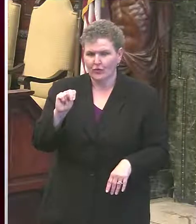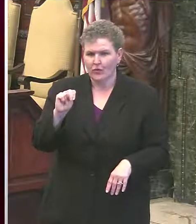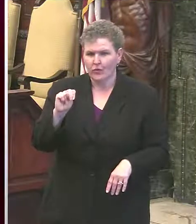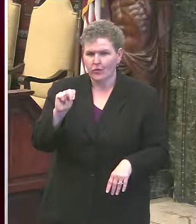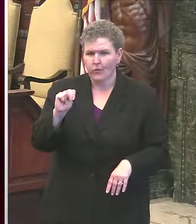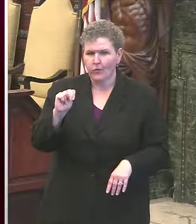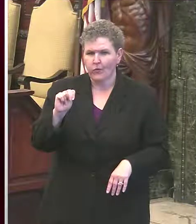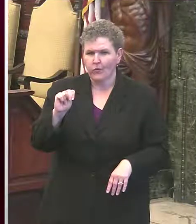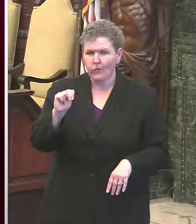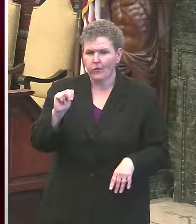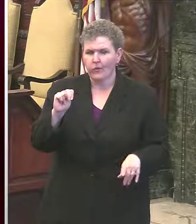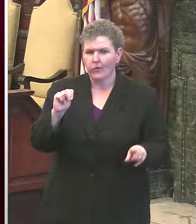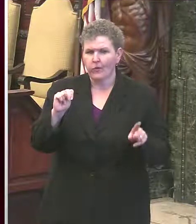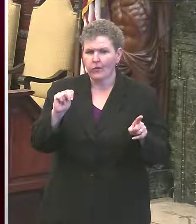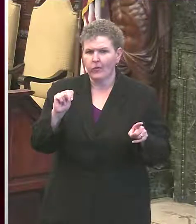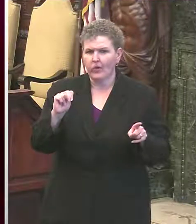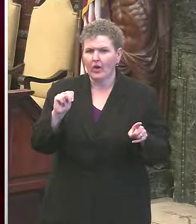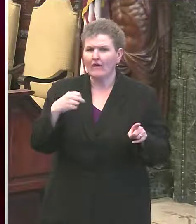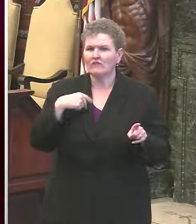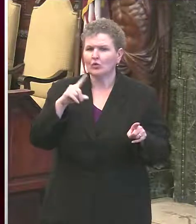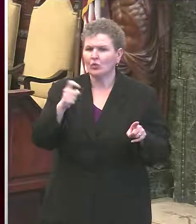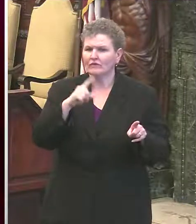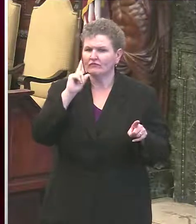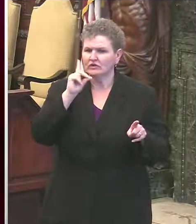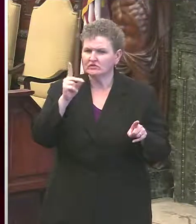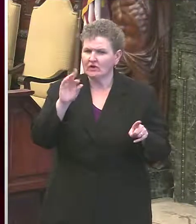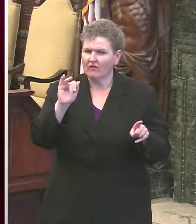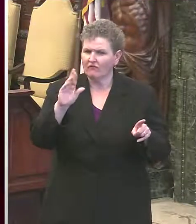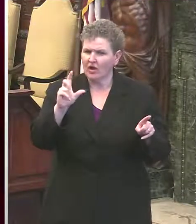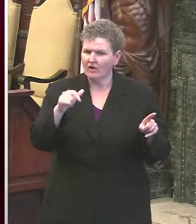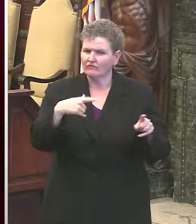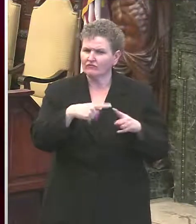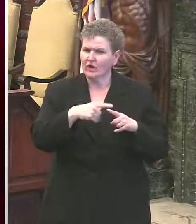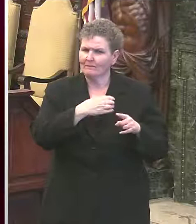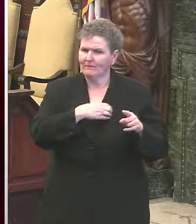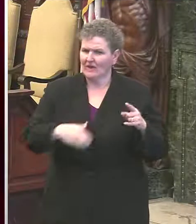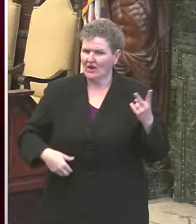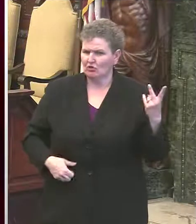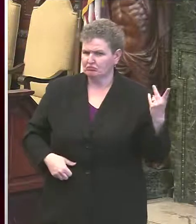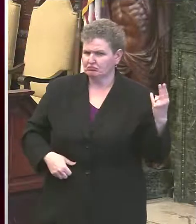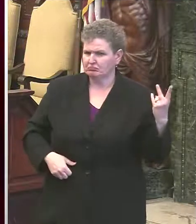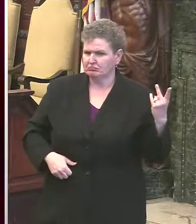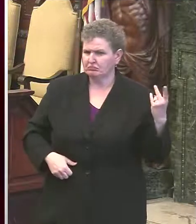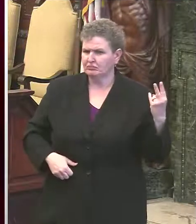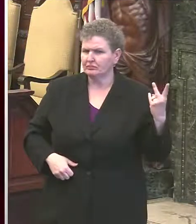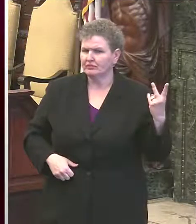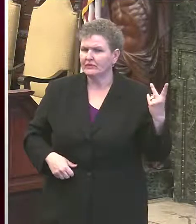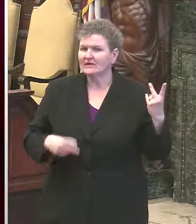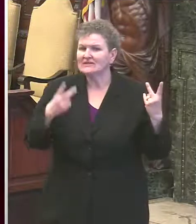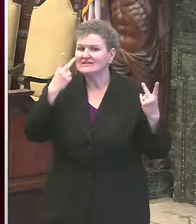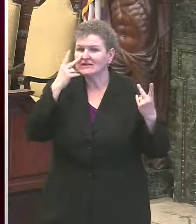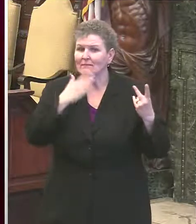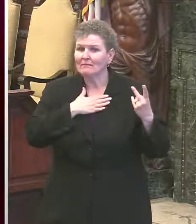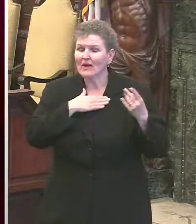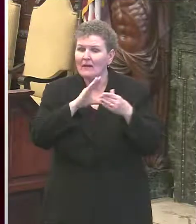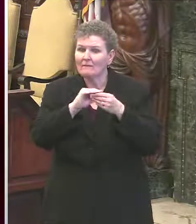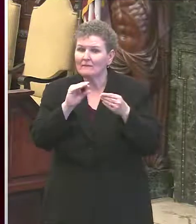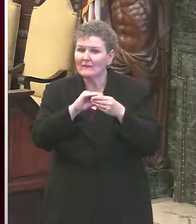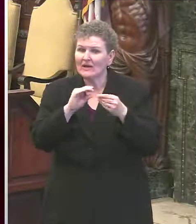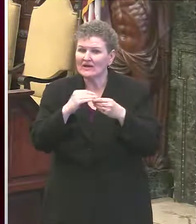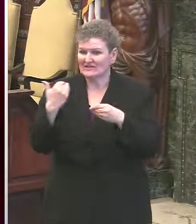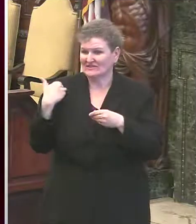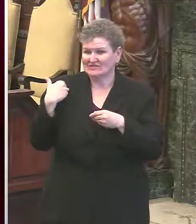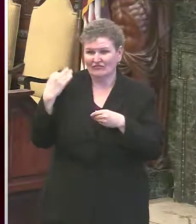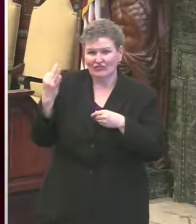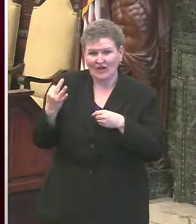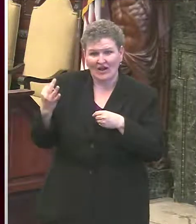Thank you. My questions are for Dr. Farley and Mayor Kenney. I'm not sure if you saw my story on Friday. I'm